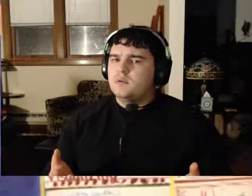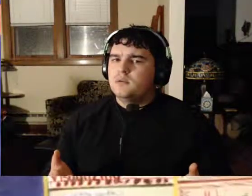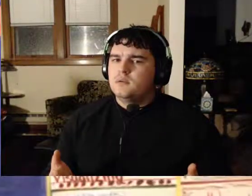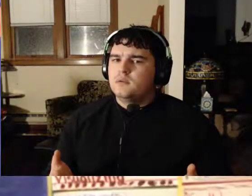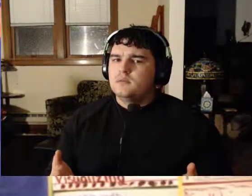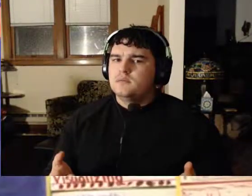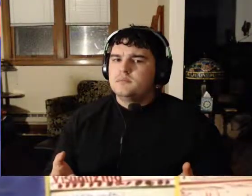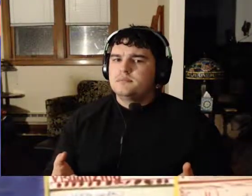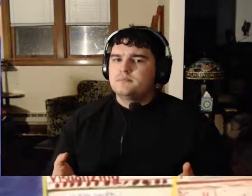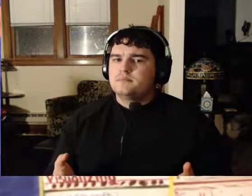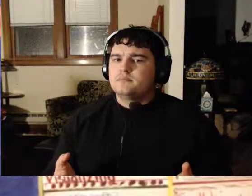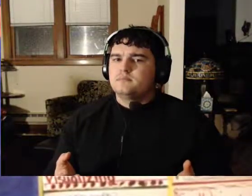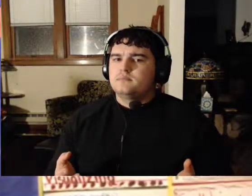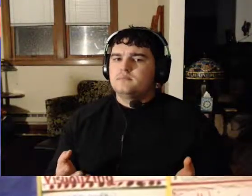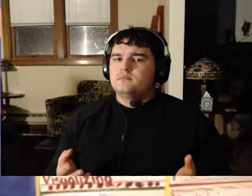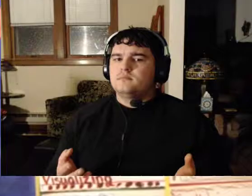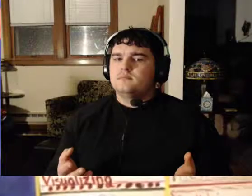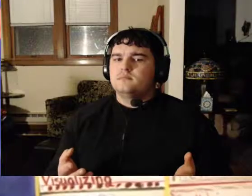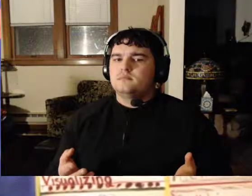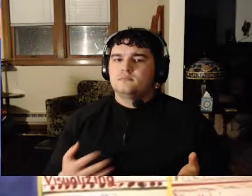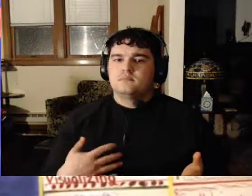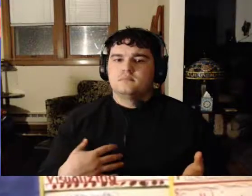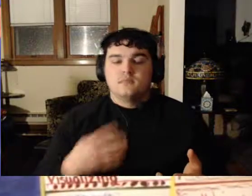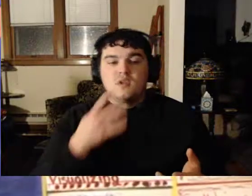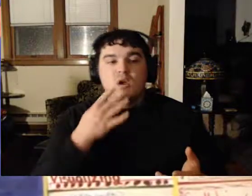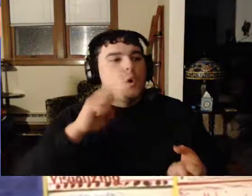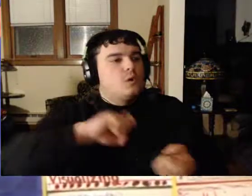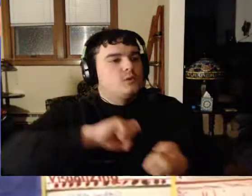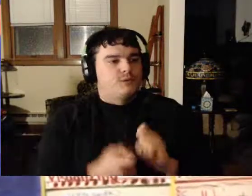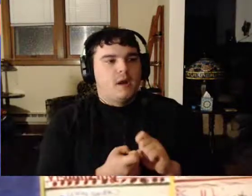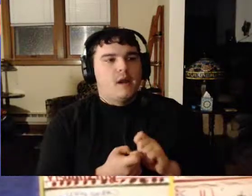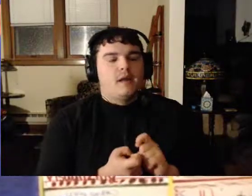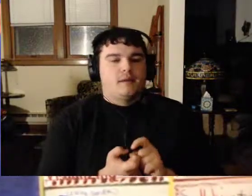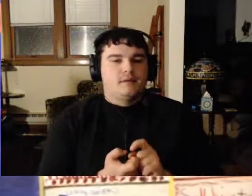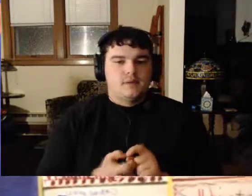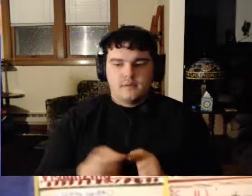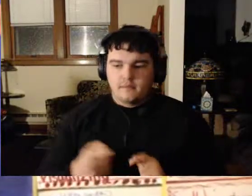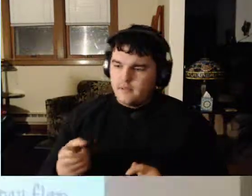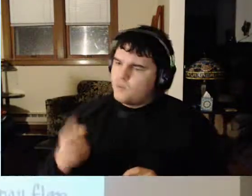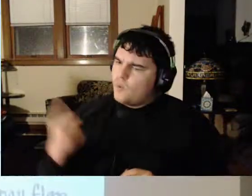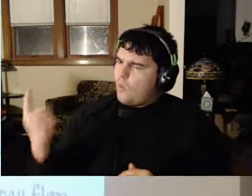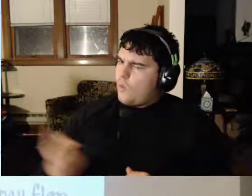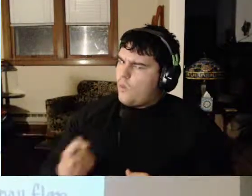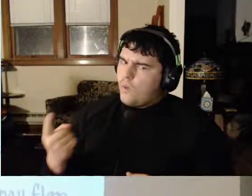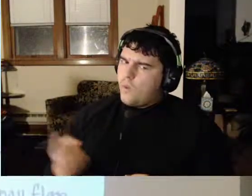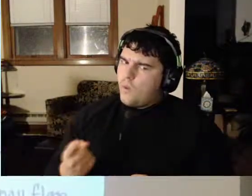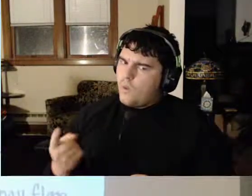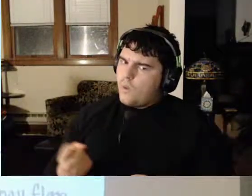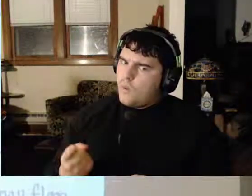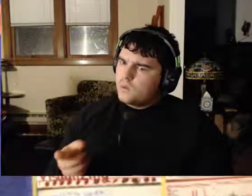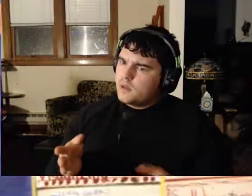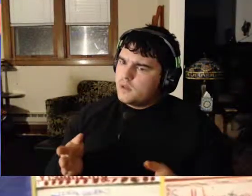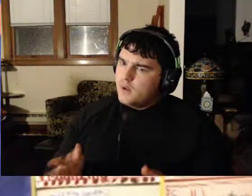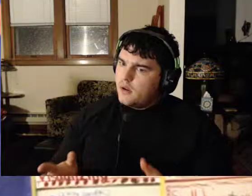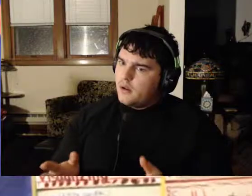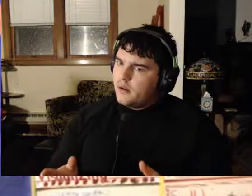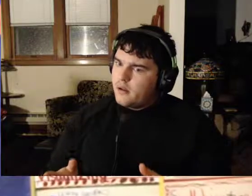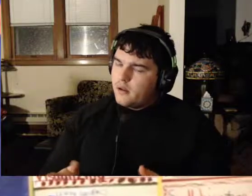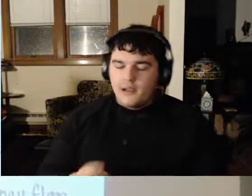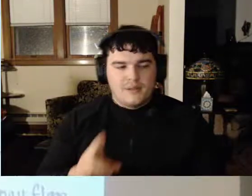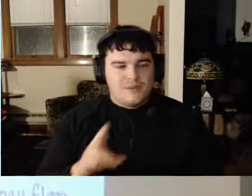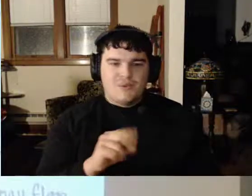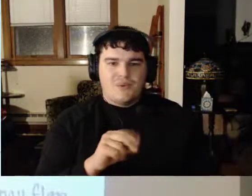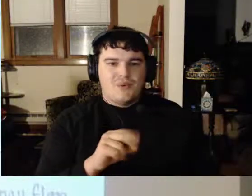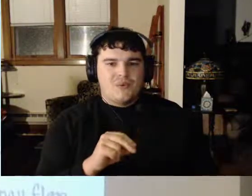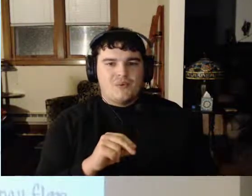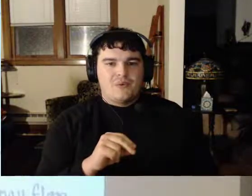they were inside their terrariums? Change colors. They changed colors. Is that the only way to camouflage? No. This